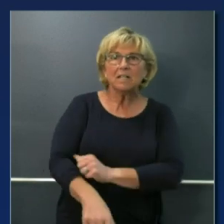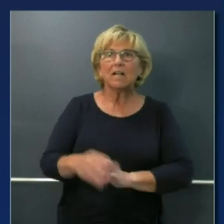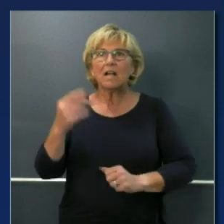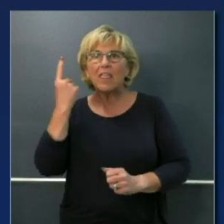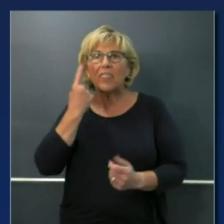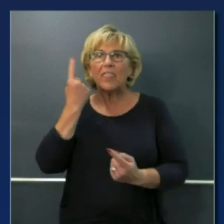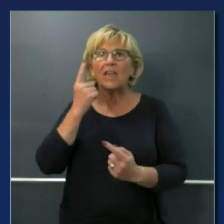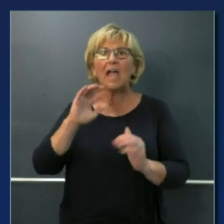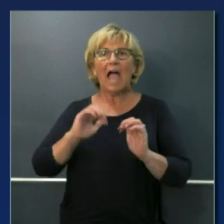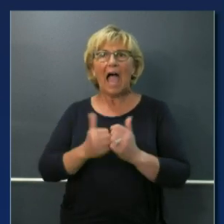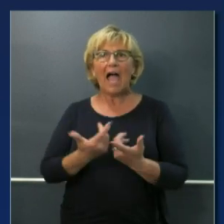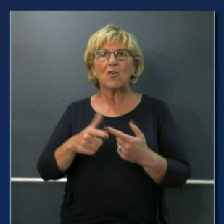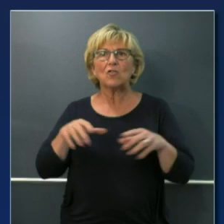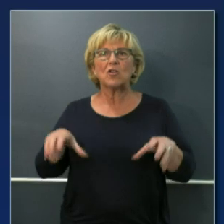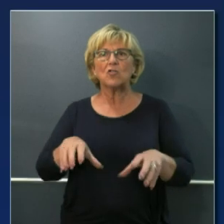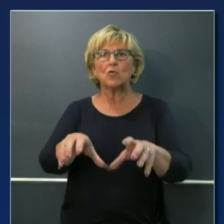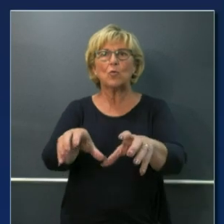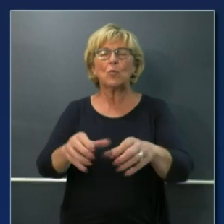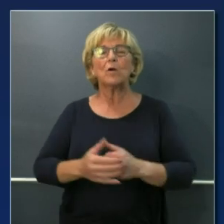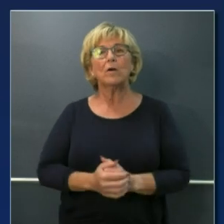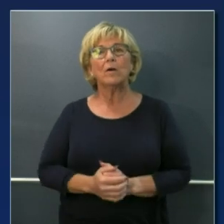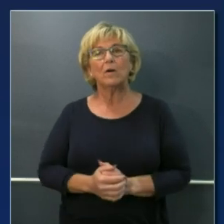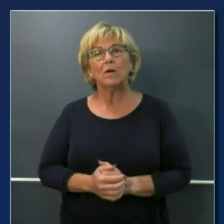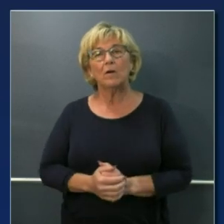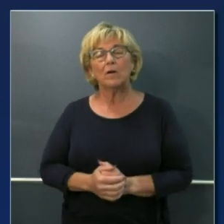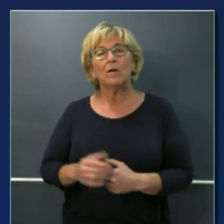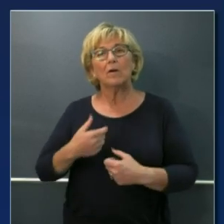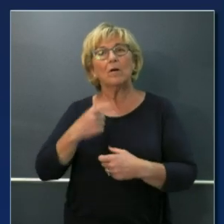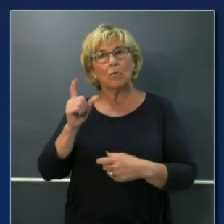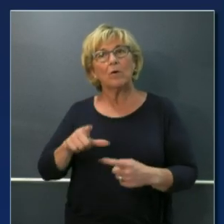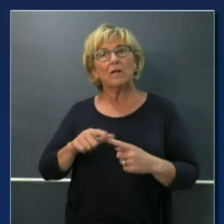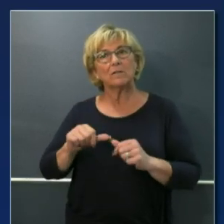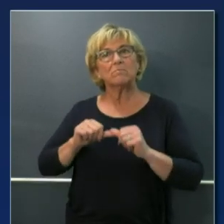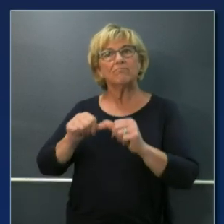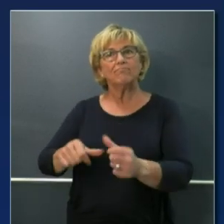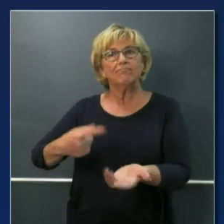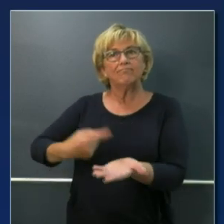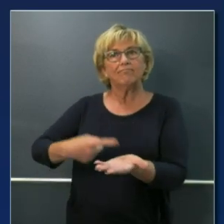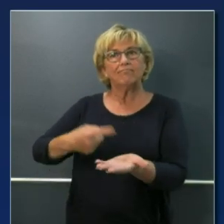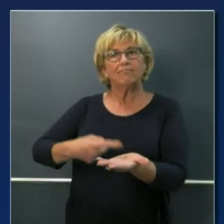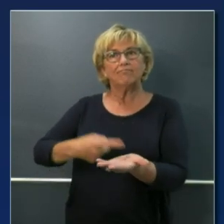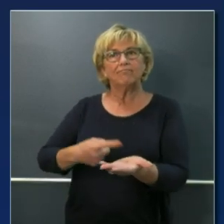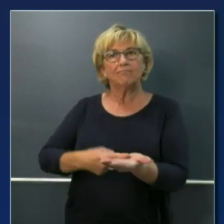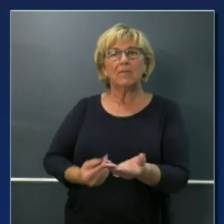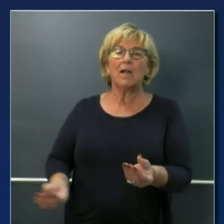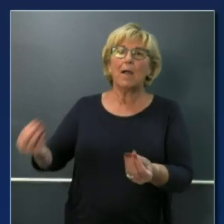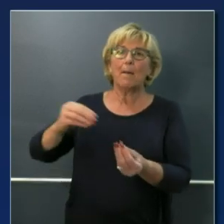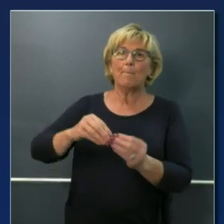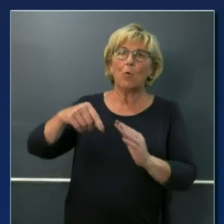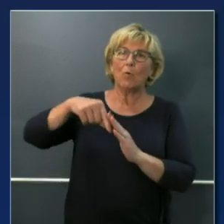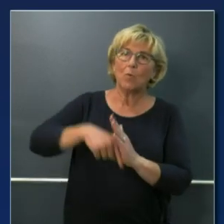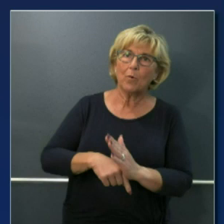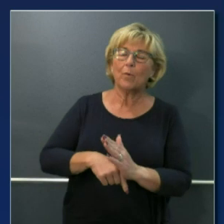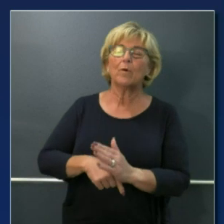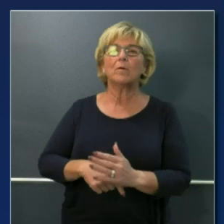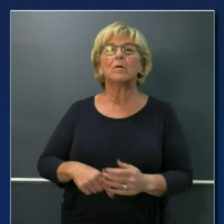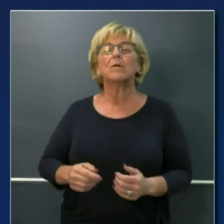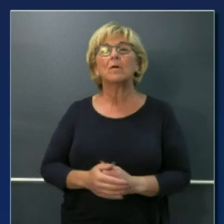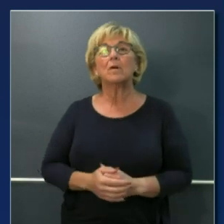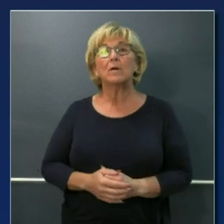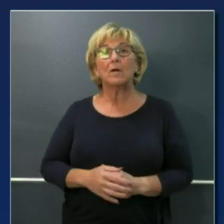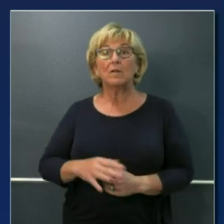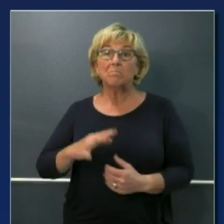critically about how to do this. As has already started, we need to continue that discussion and continue it more in earnest. So we're talking about